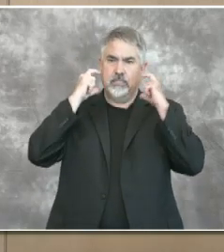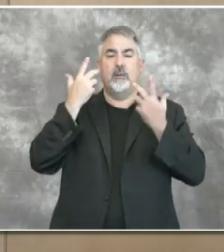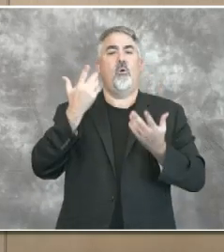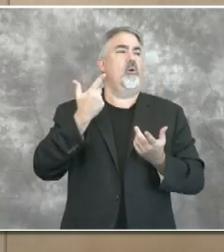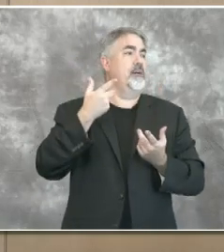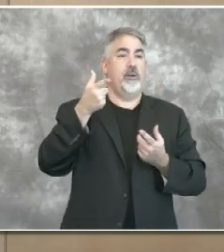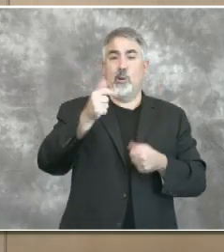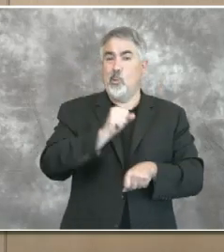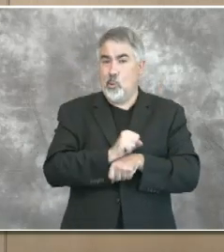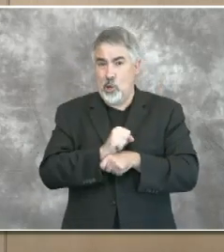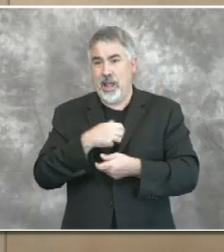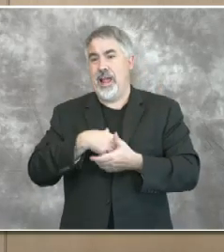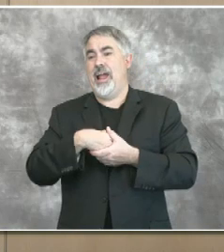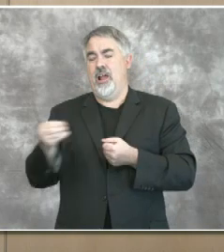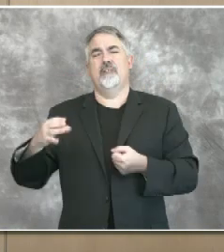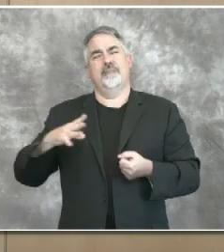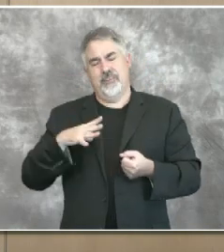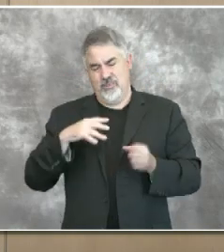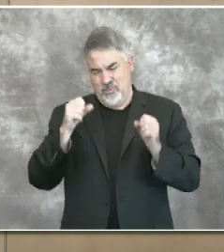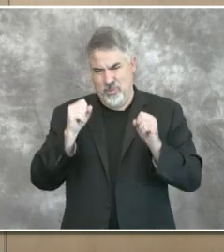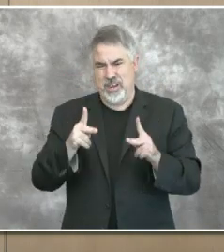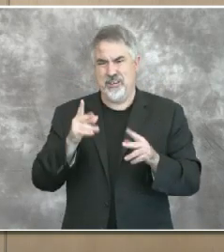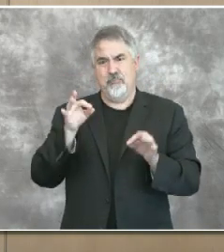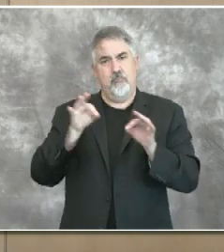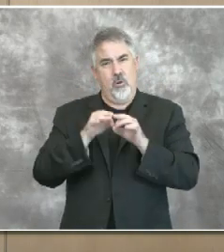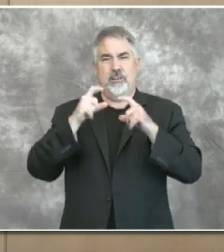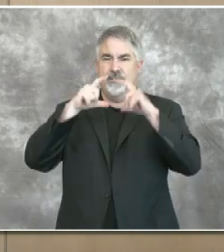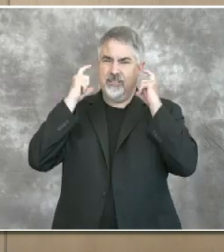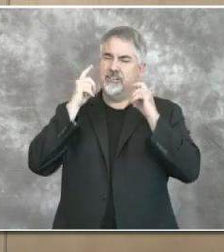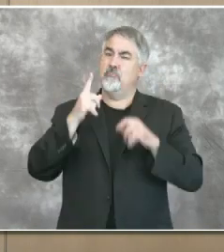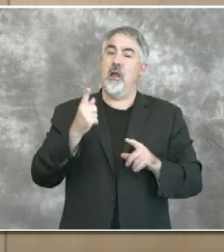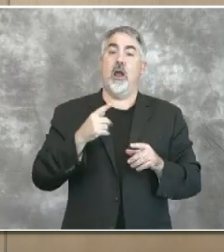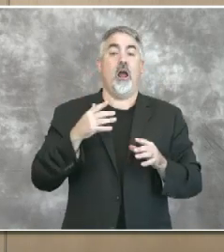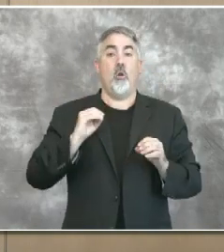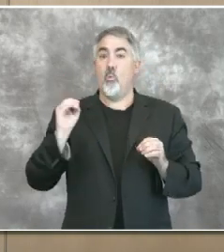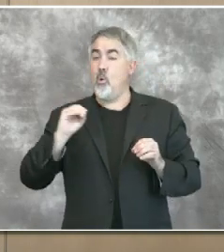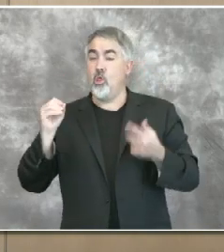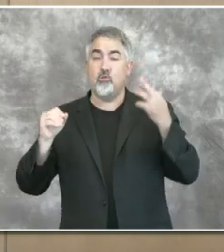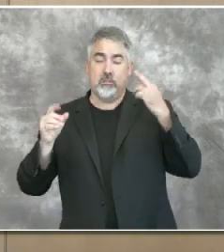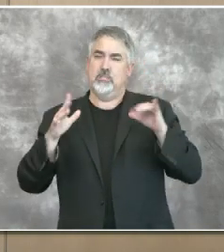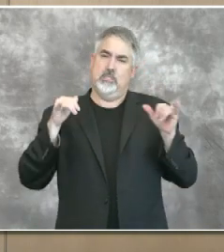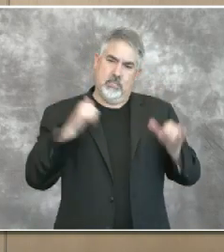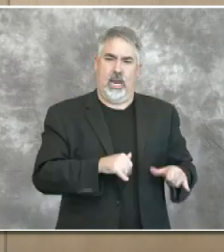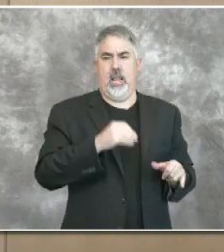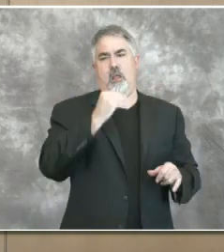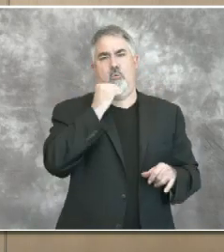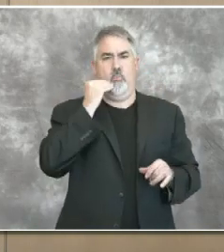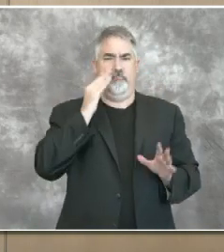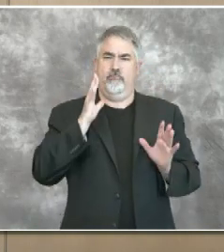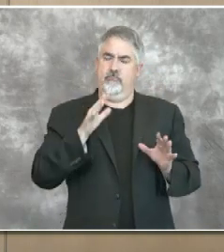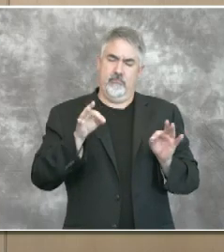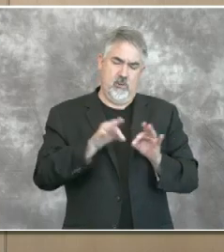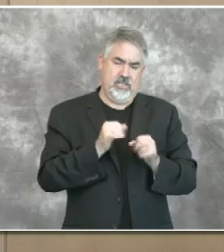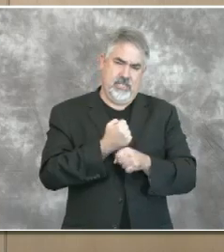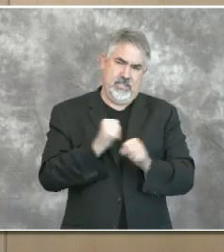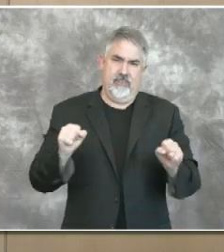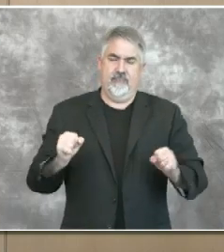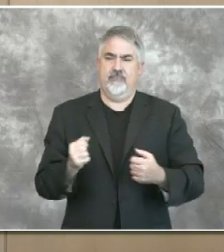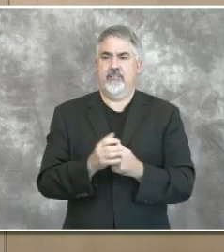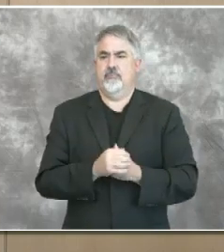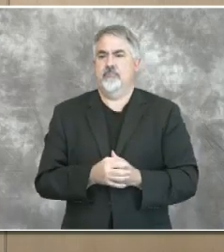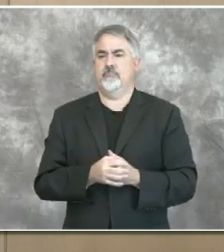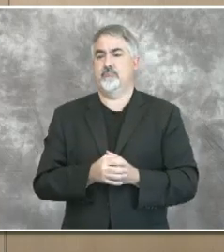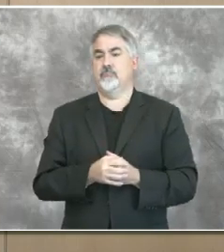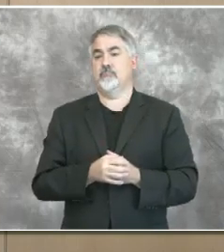you leave your home, we are asking that you cover your face. Regarding global, national,